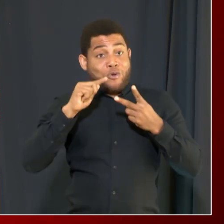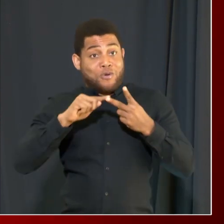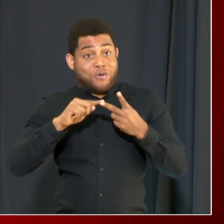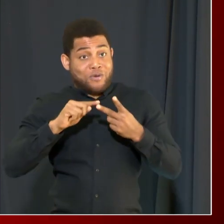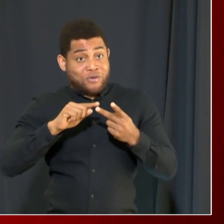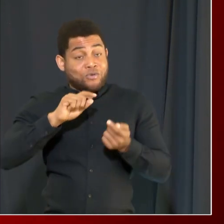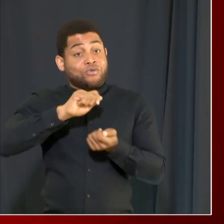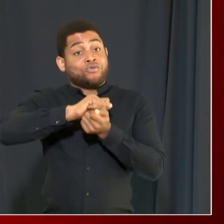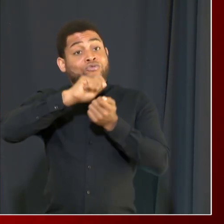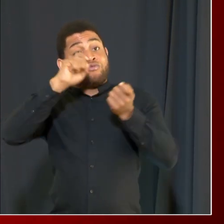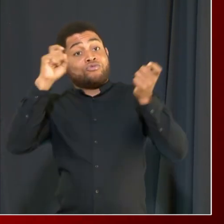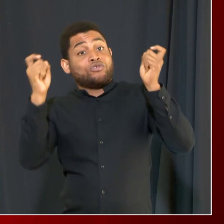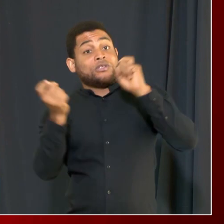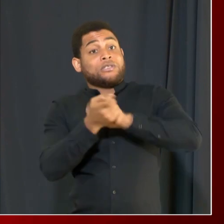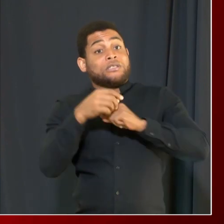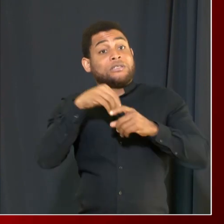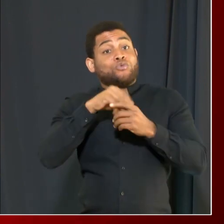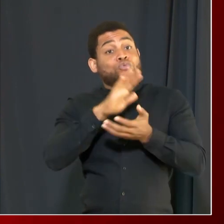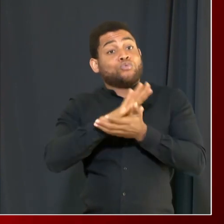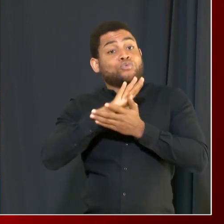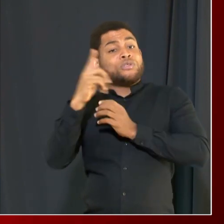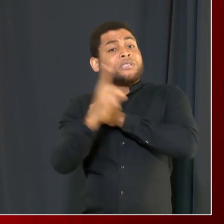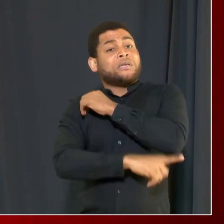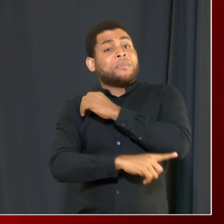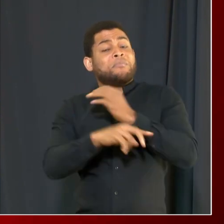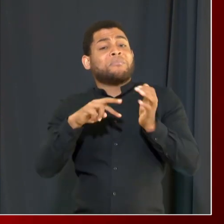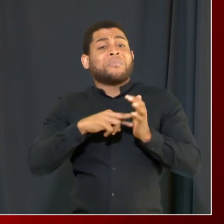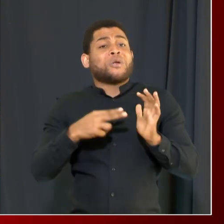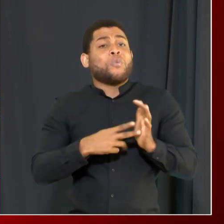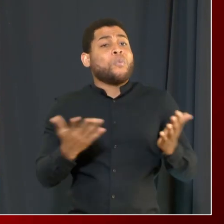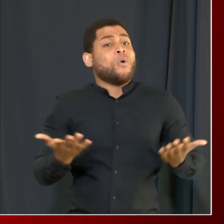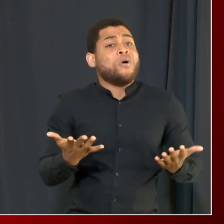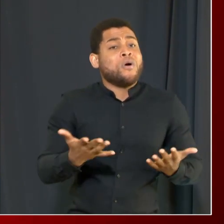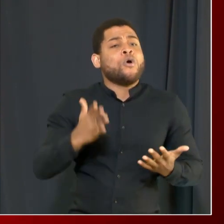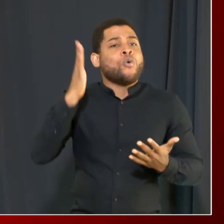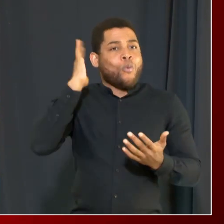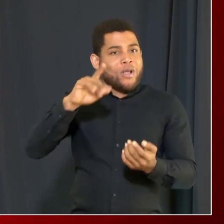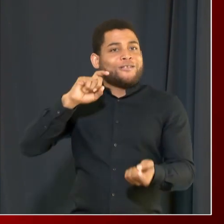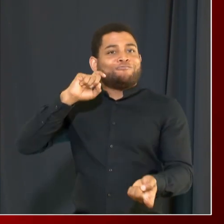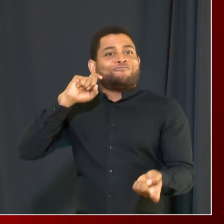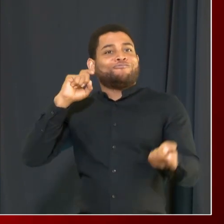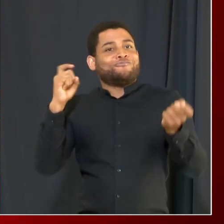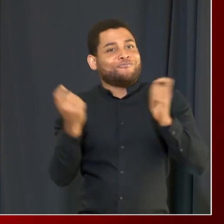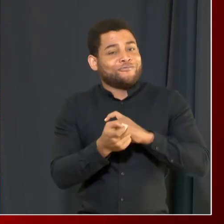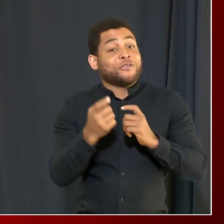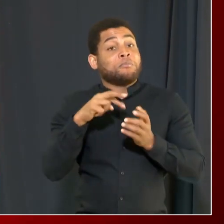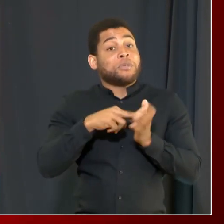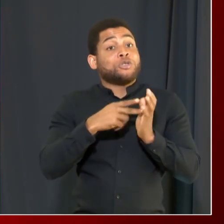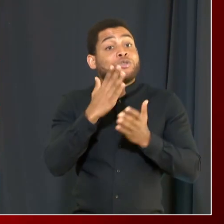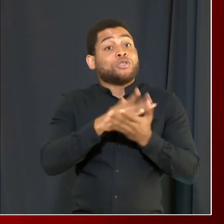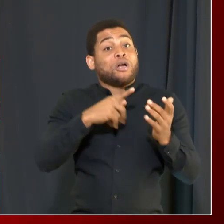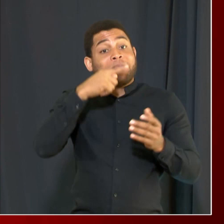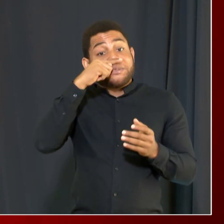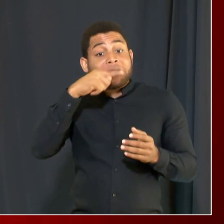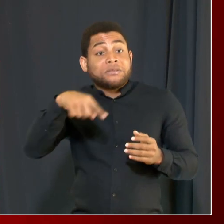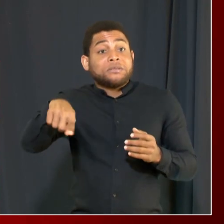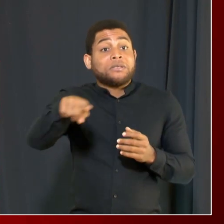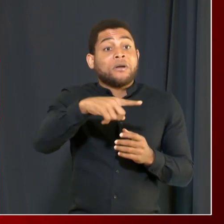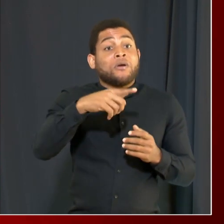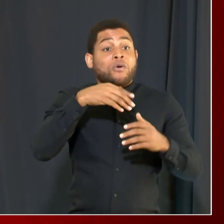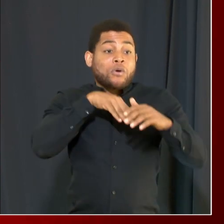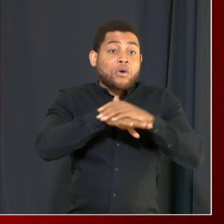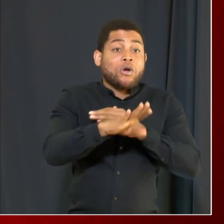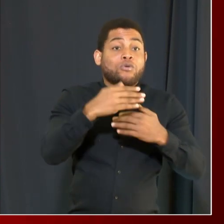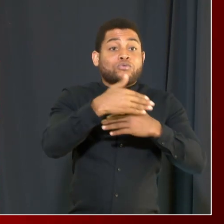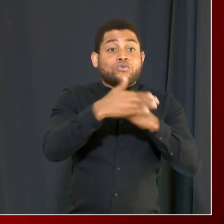in-school discipline and in-school suspension, which is sometimes kids going to a room and being removed from the rest of the